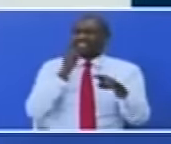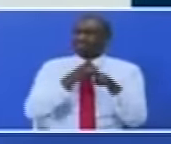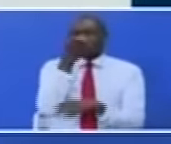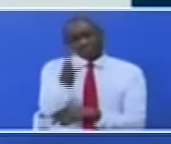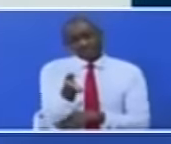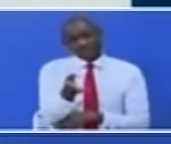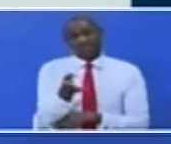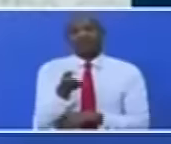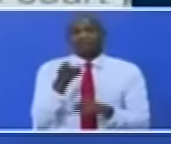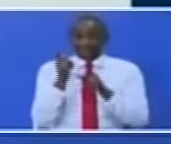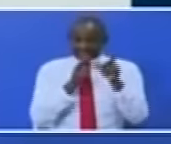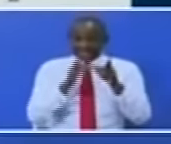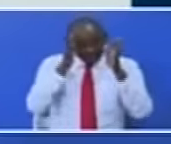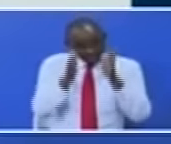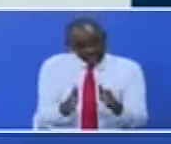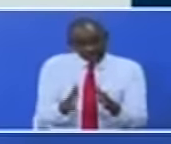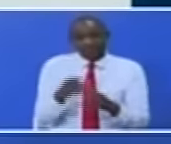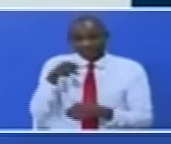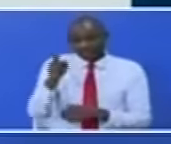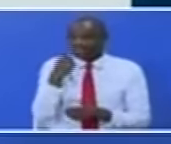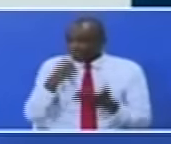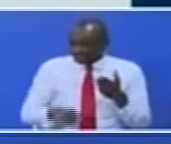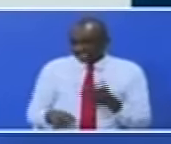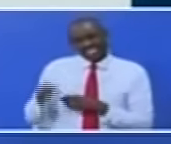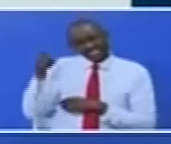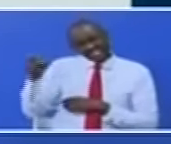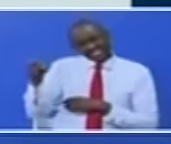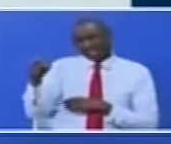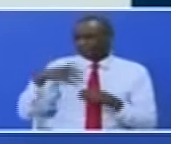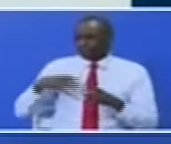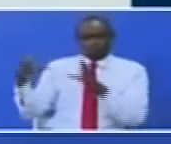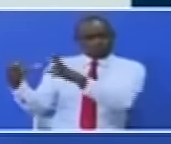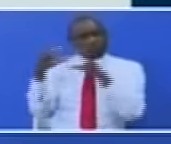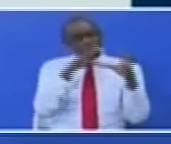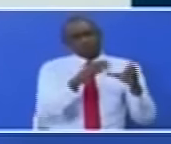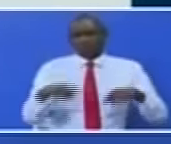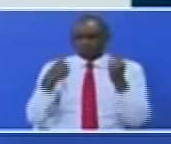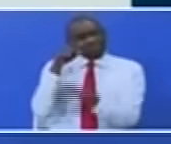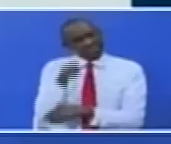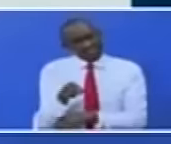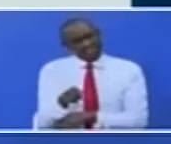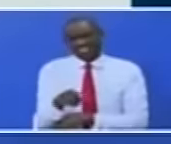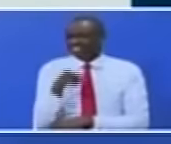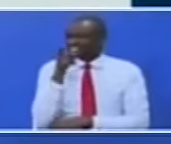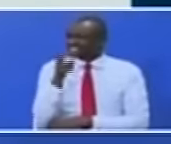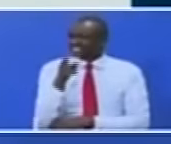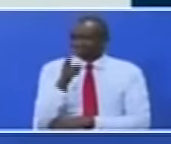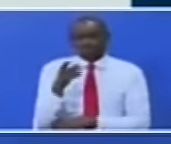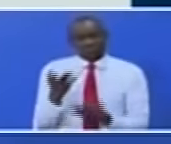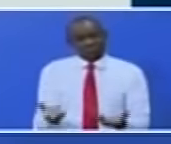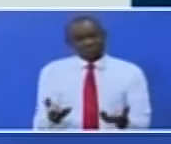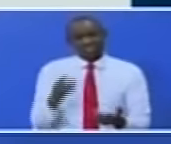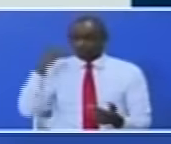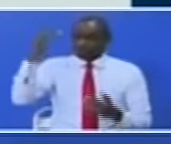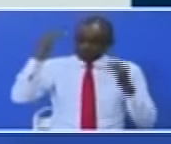His Mandera counterpart Bill Okero argues that the parties involved in the dispute should now give space for the